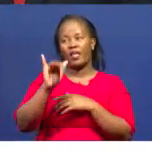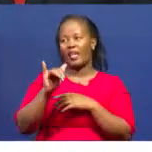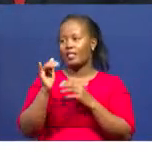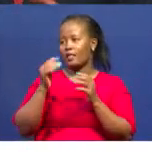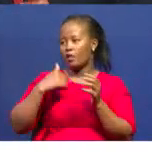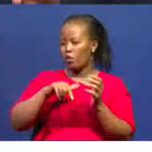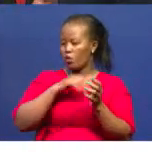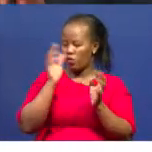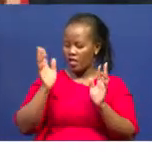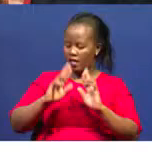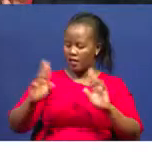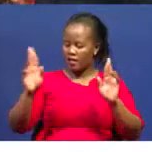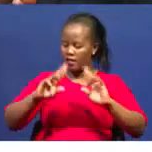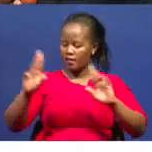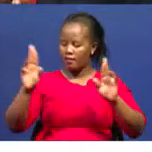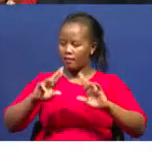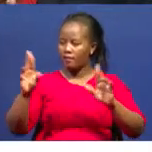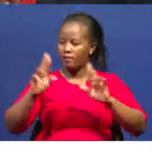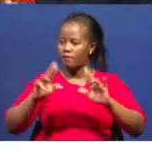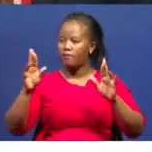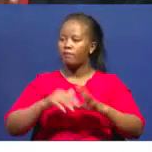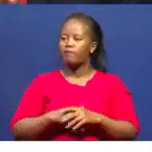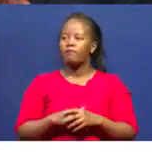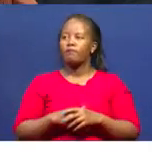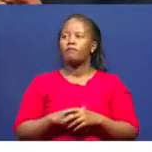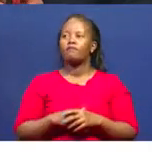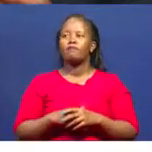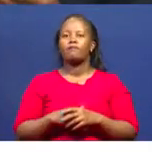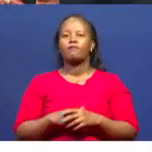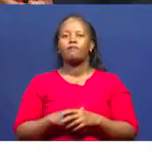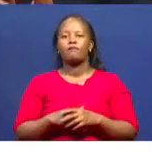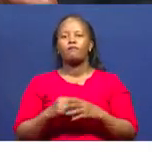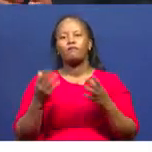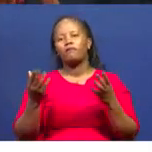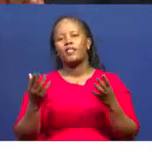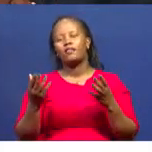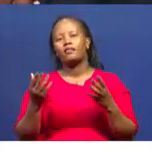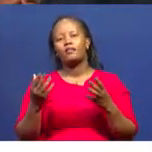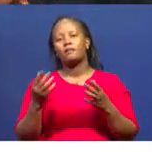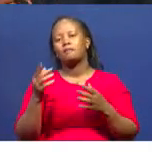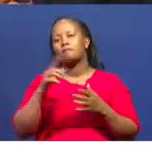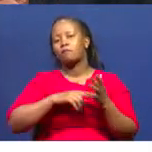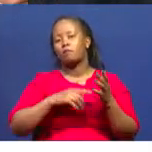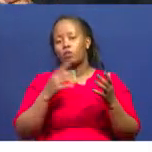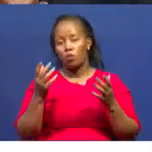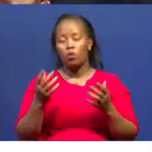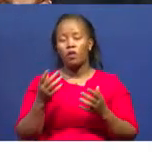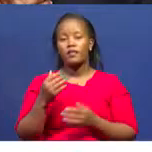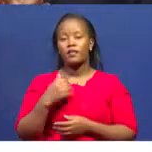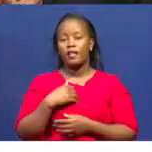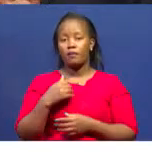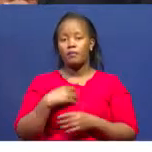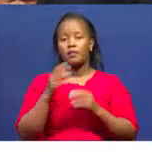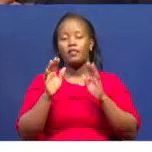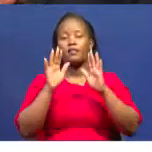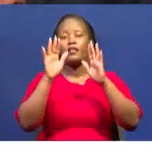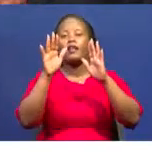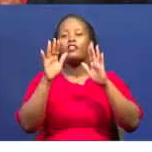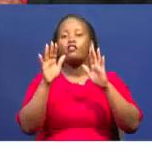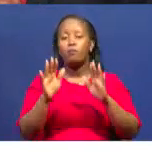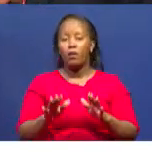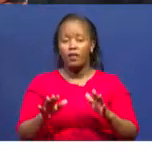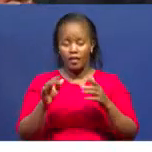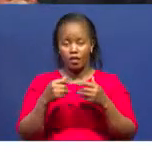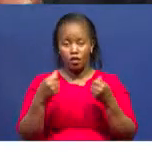it. Let's talk about, what I would say is actually the fan, because this is a very important component when it